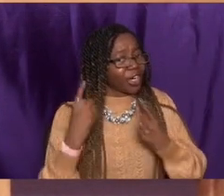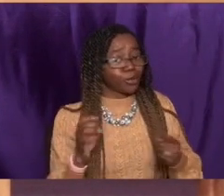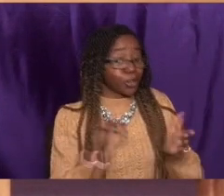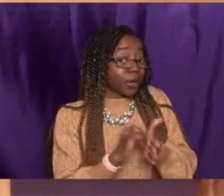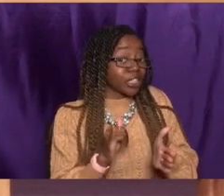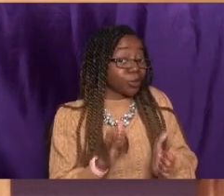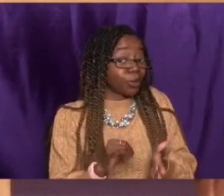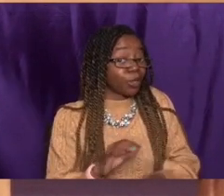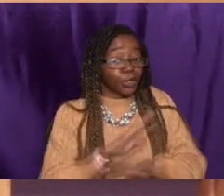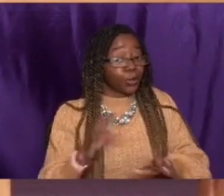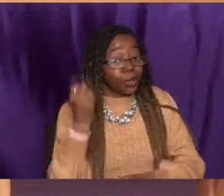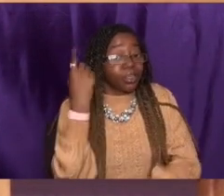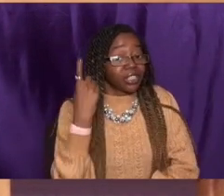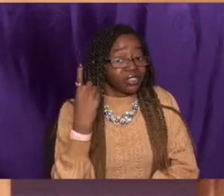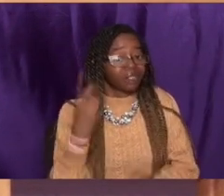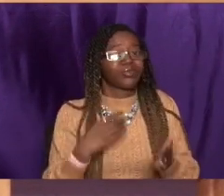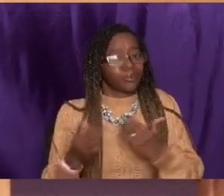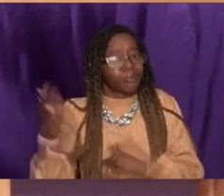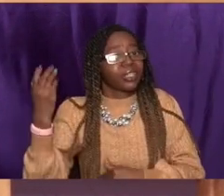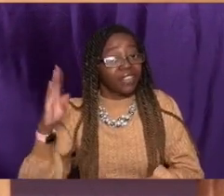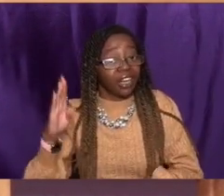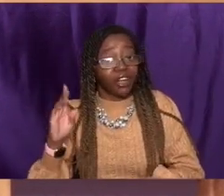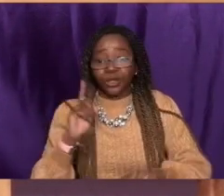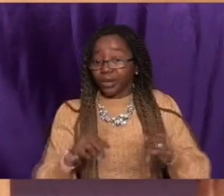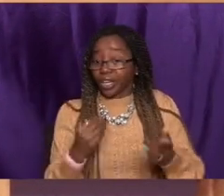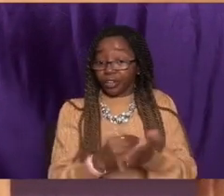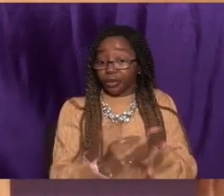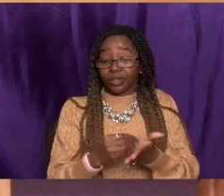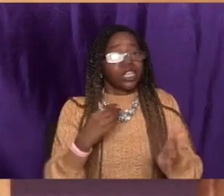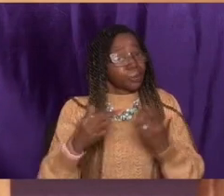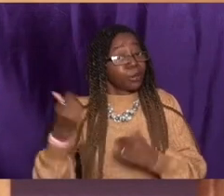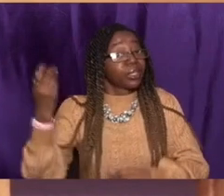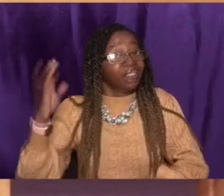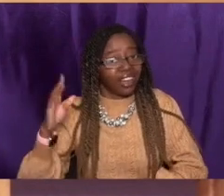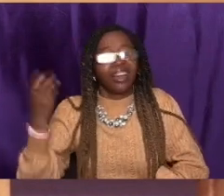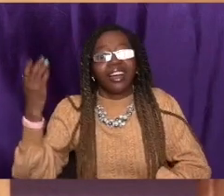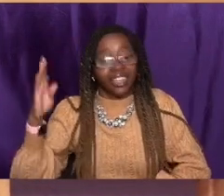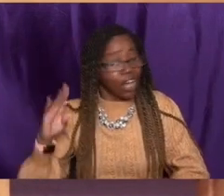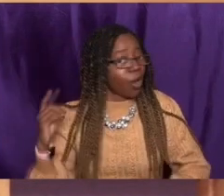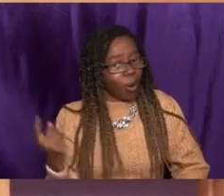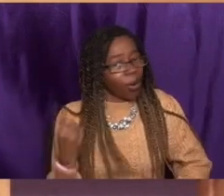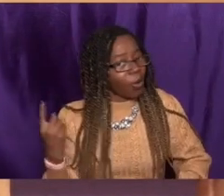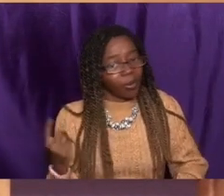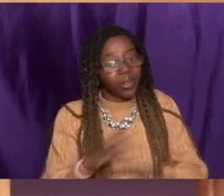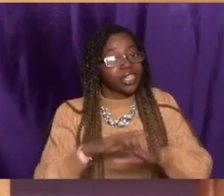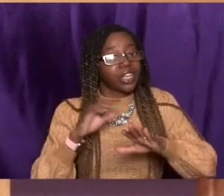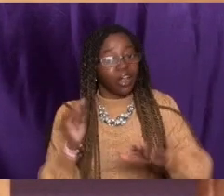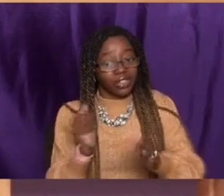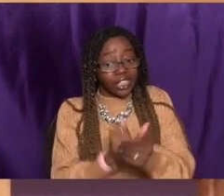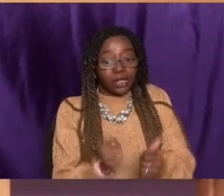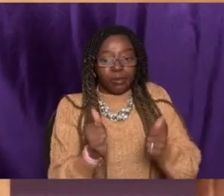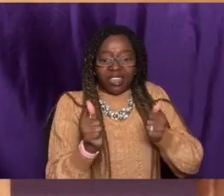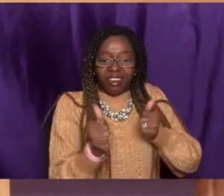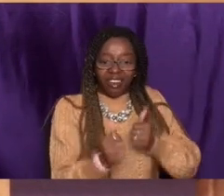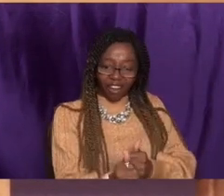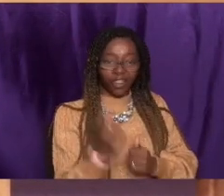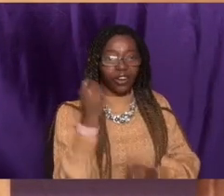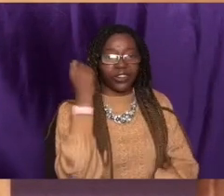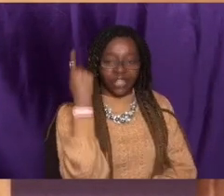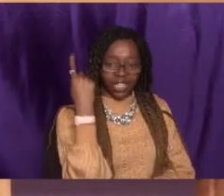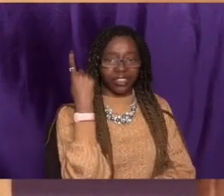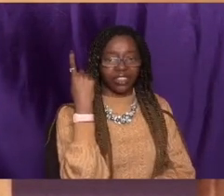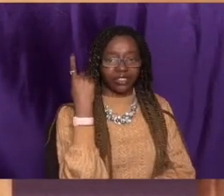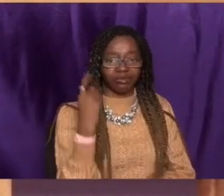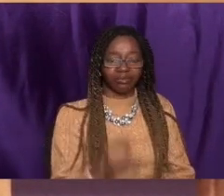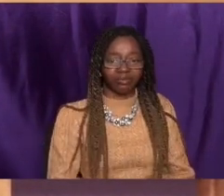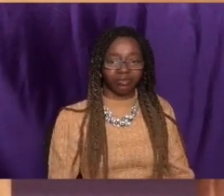possible. So if it don't make sense, it's probably God. If you can't afford it, it's probably God. God always calls us beyond our reach.